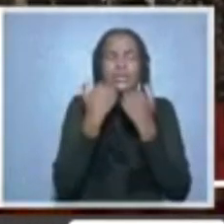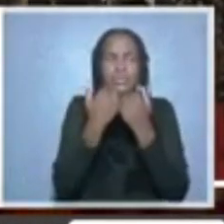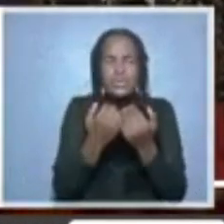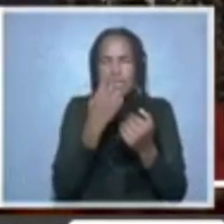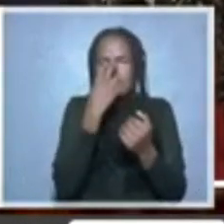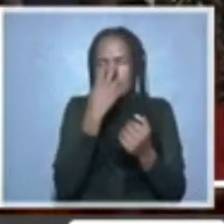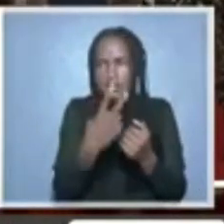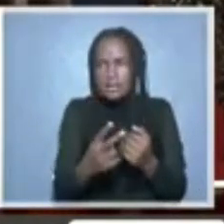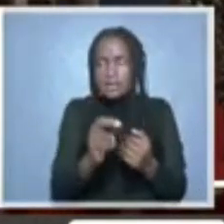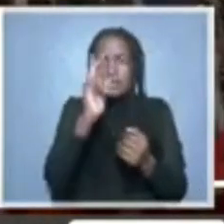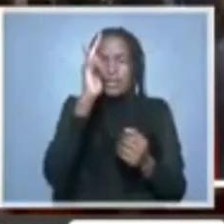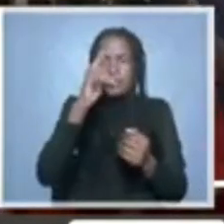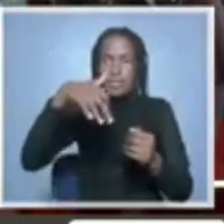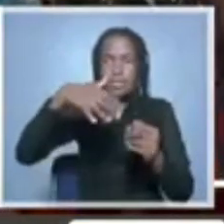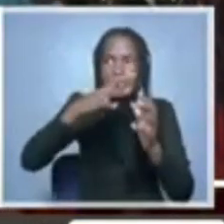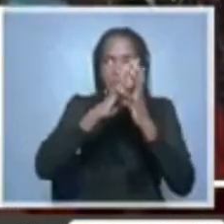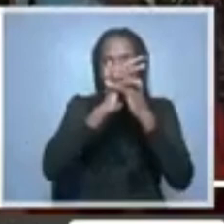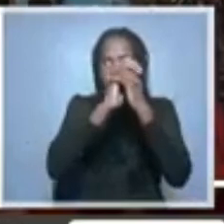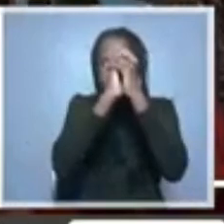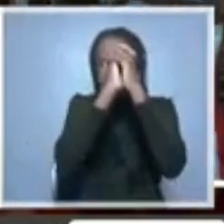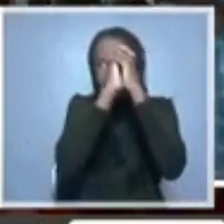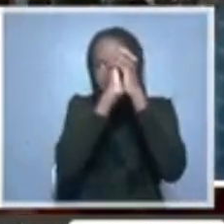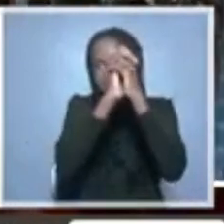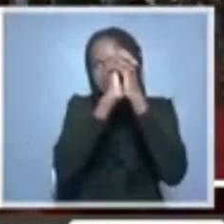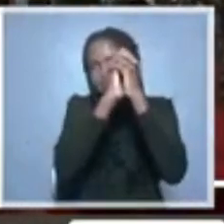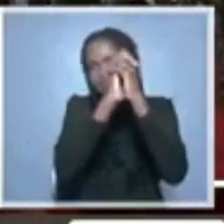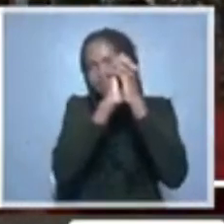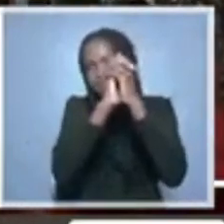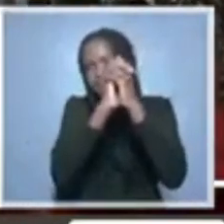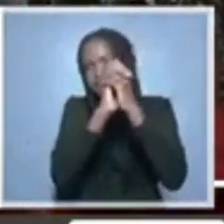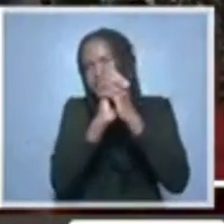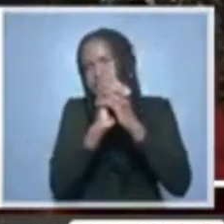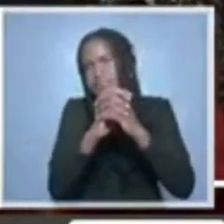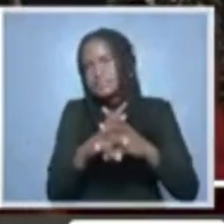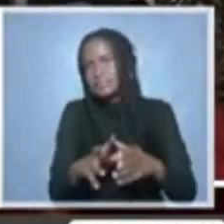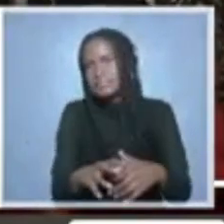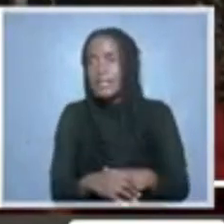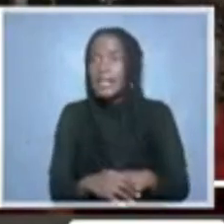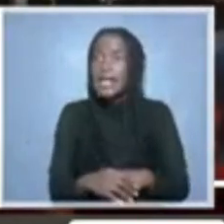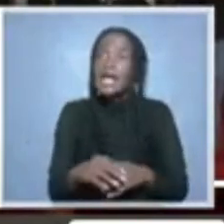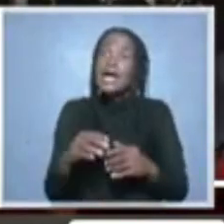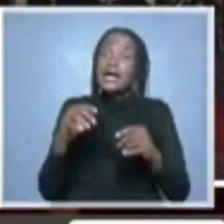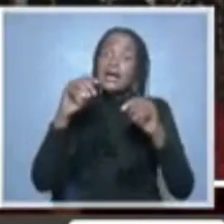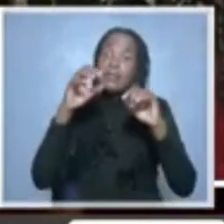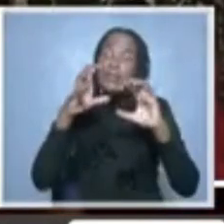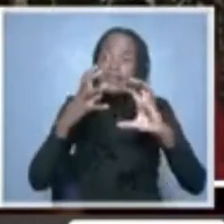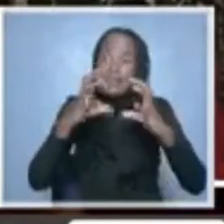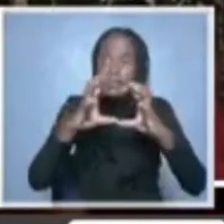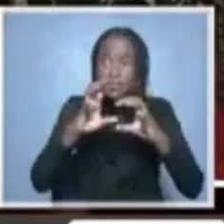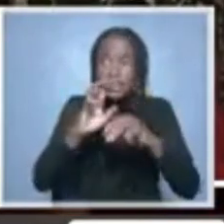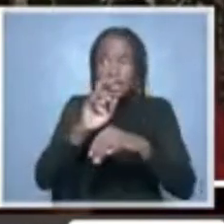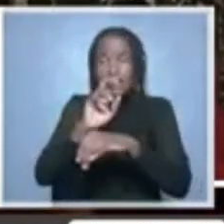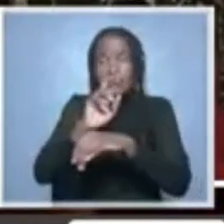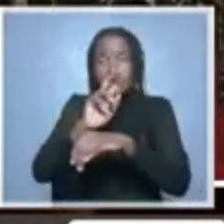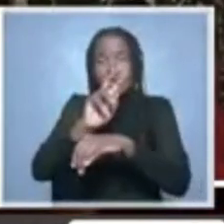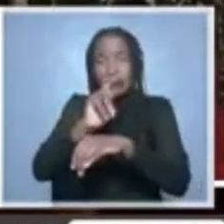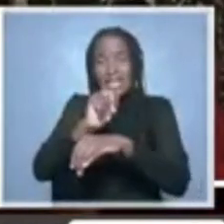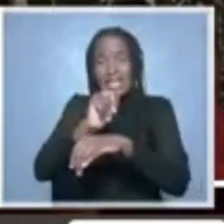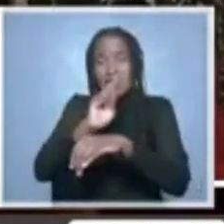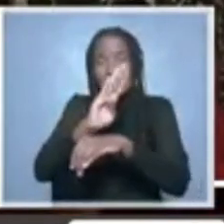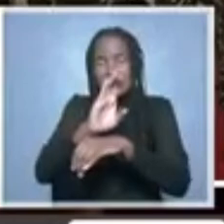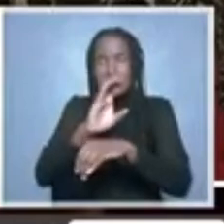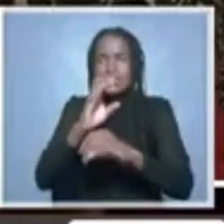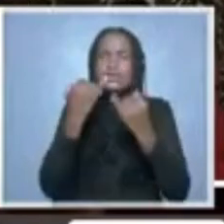much earlier on. People started talking now, oh, I didn't know the founding was responsible for this. Oh, I didn't know that President Nujoma did